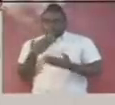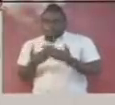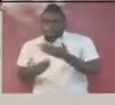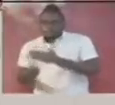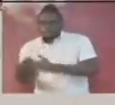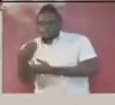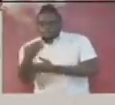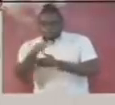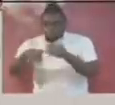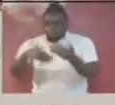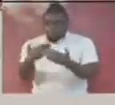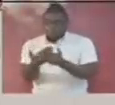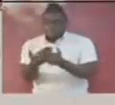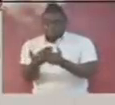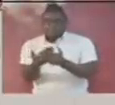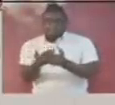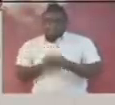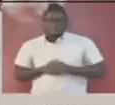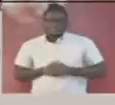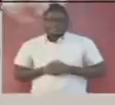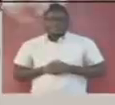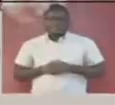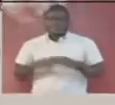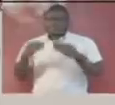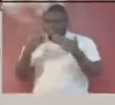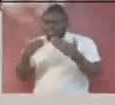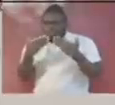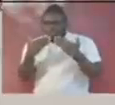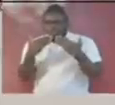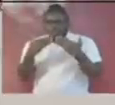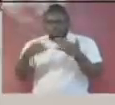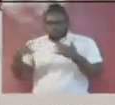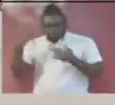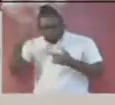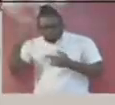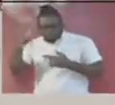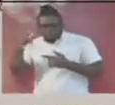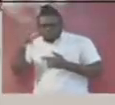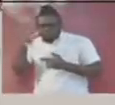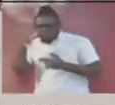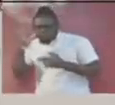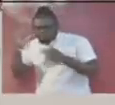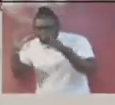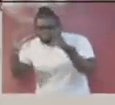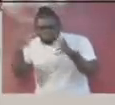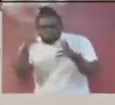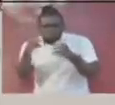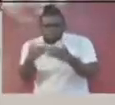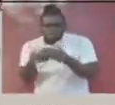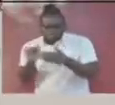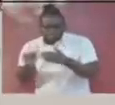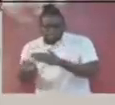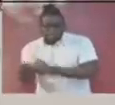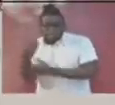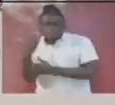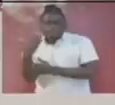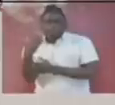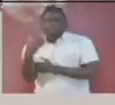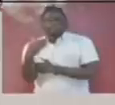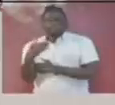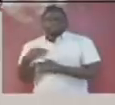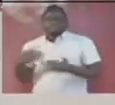of the media. Thank you for listening this morning, and I will be happy to share, as Ms. Alcantara